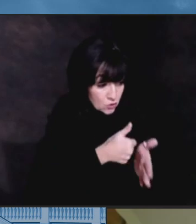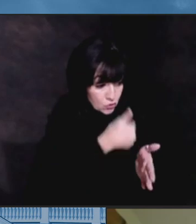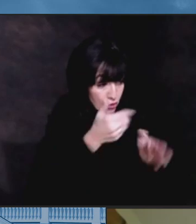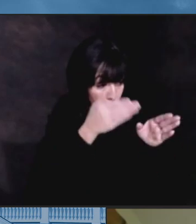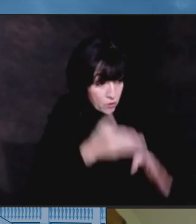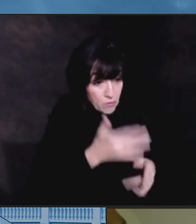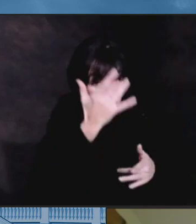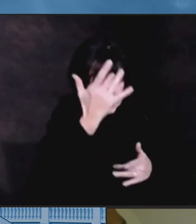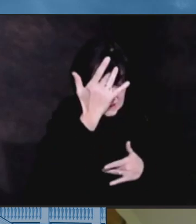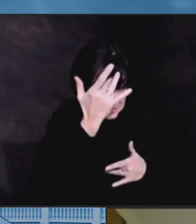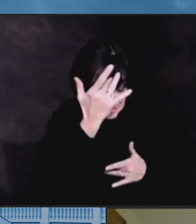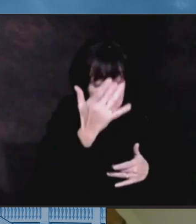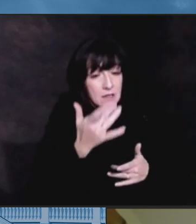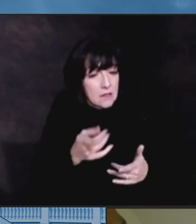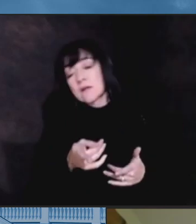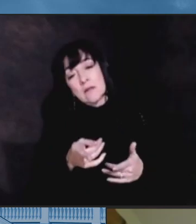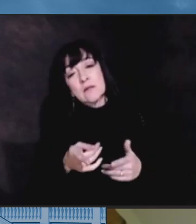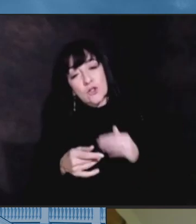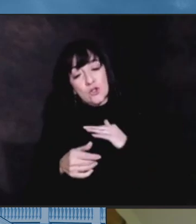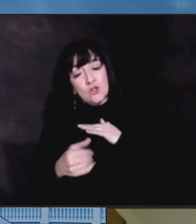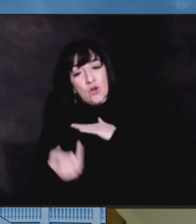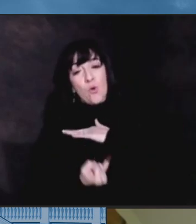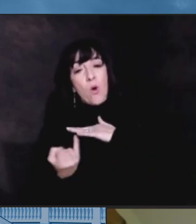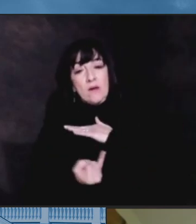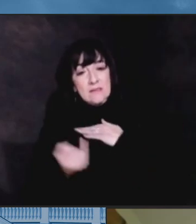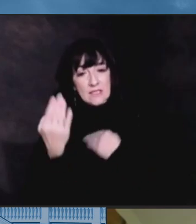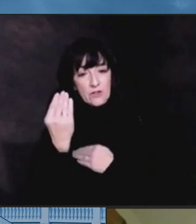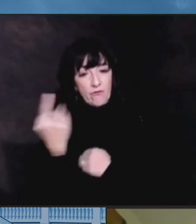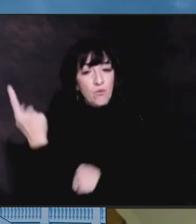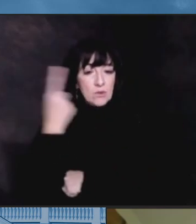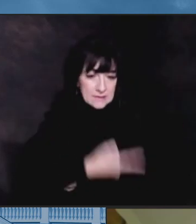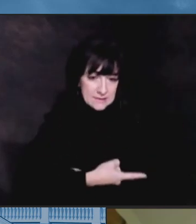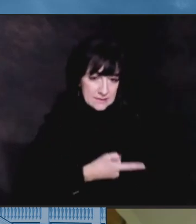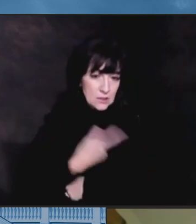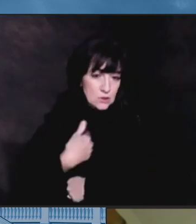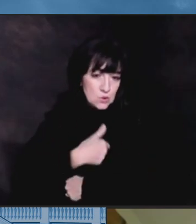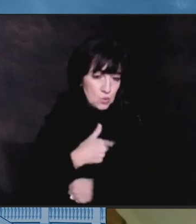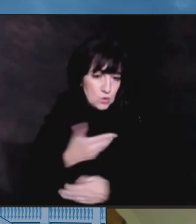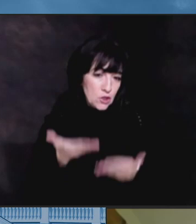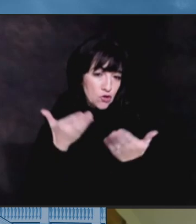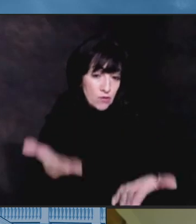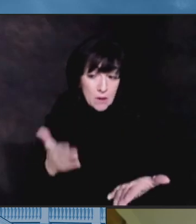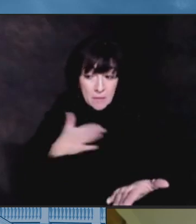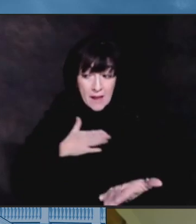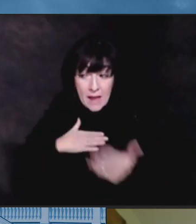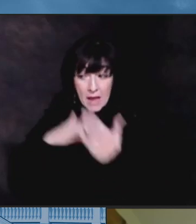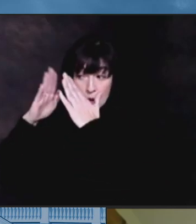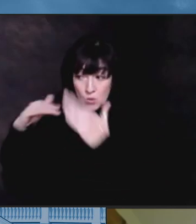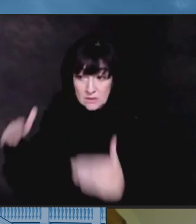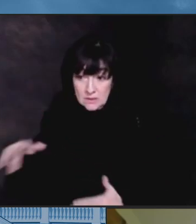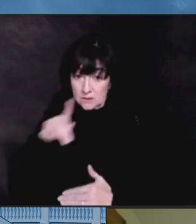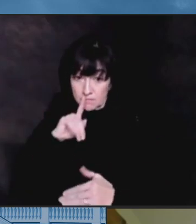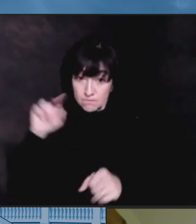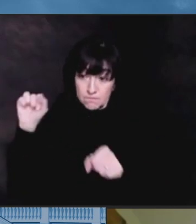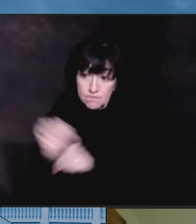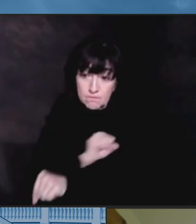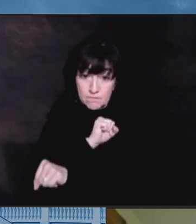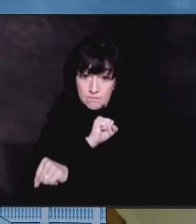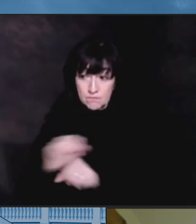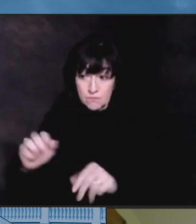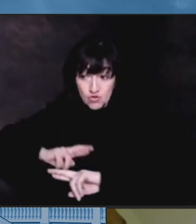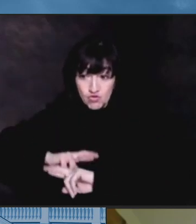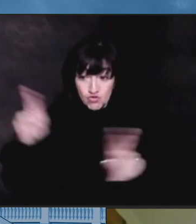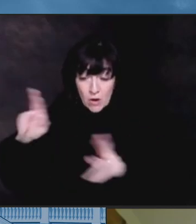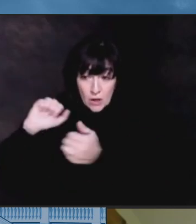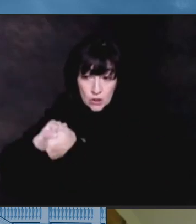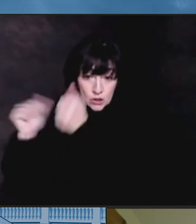recommend waiting till our system changes are all complete. But if there are particular reasons, so for example, a